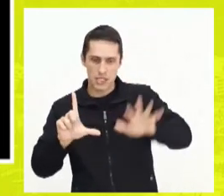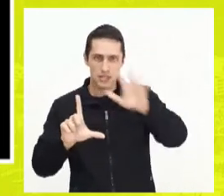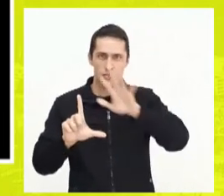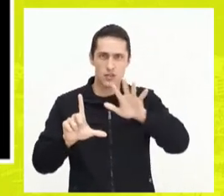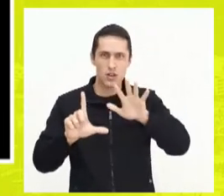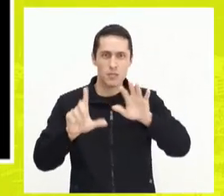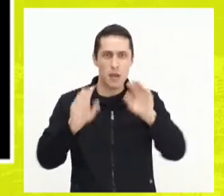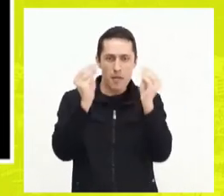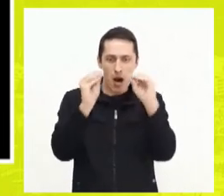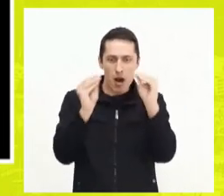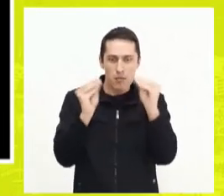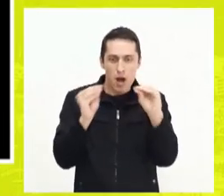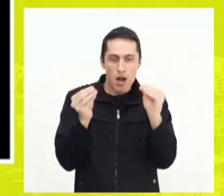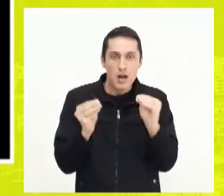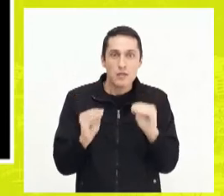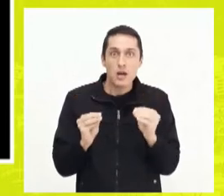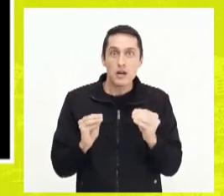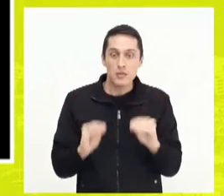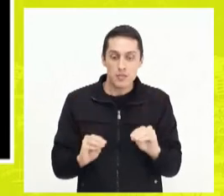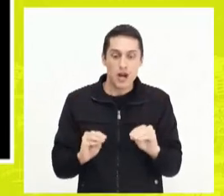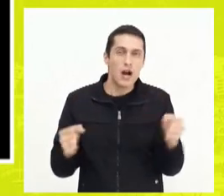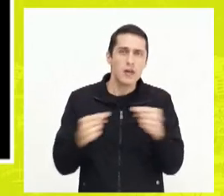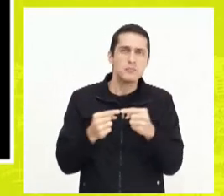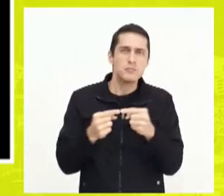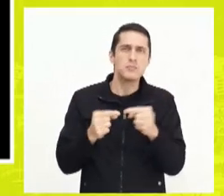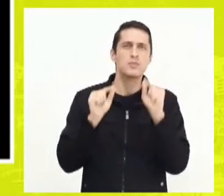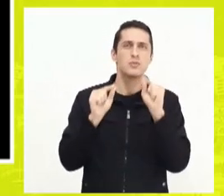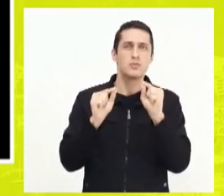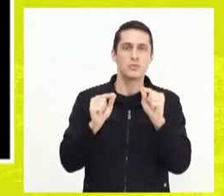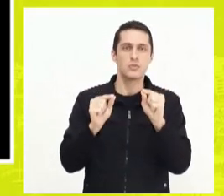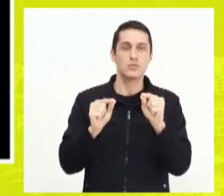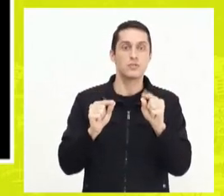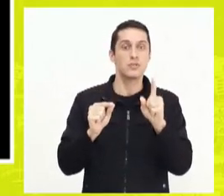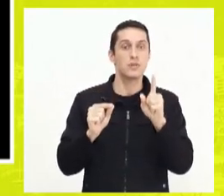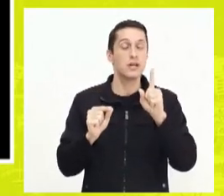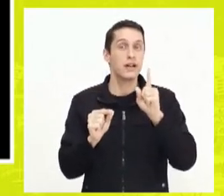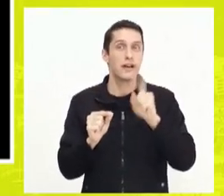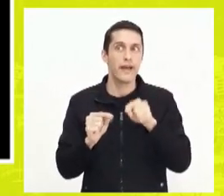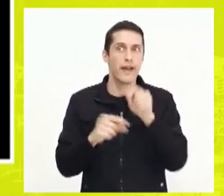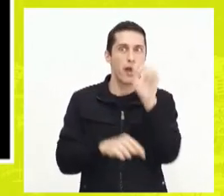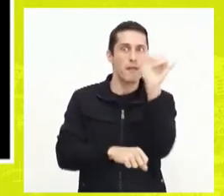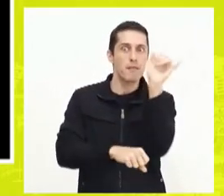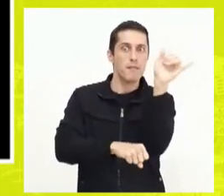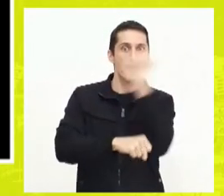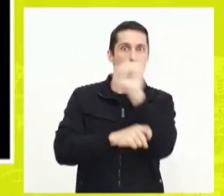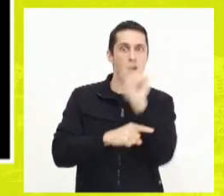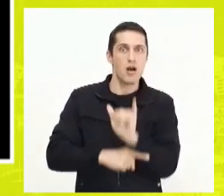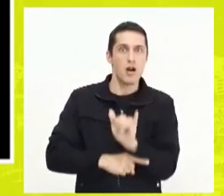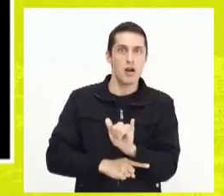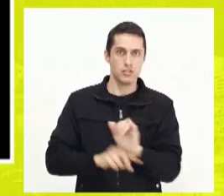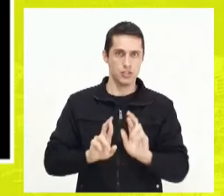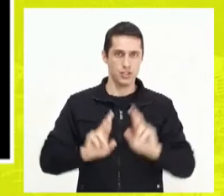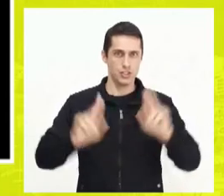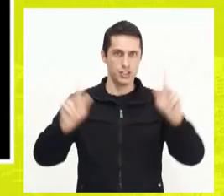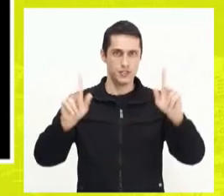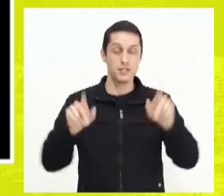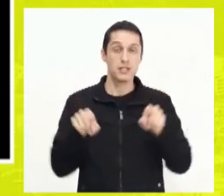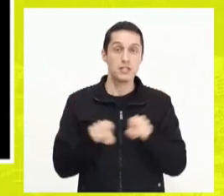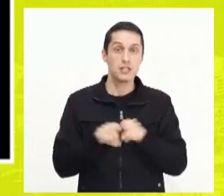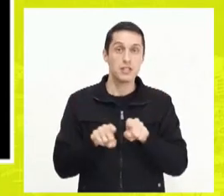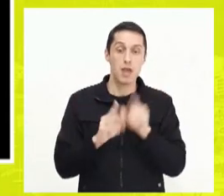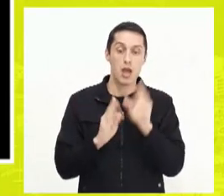morphologic composition of statements you know they work with